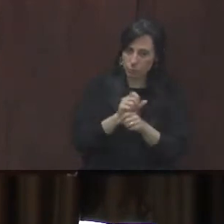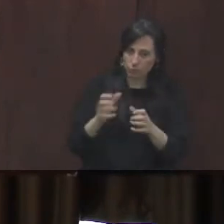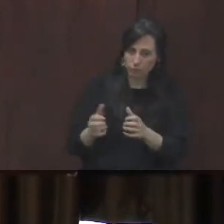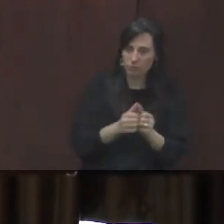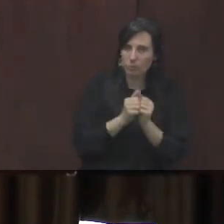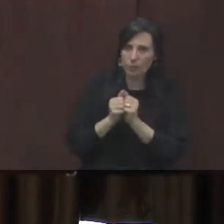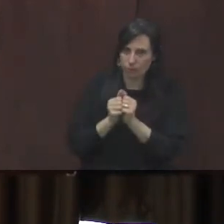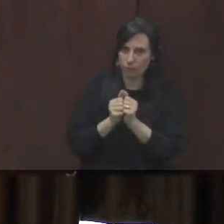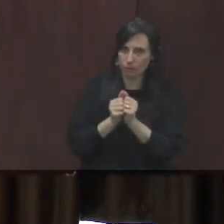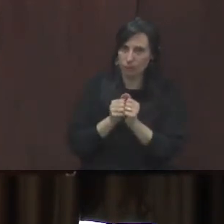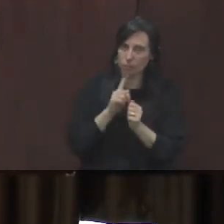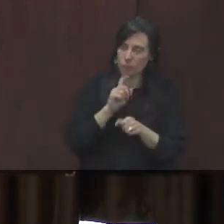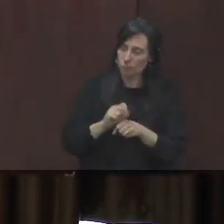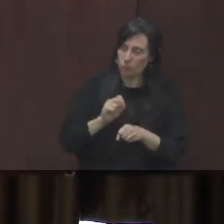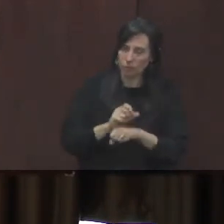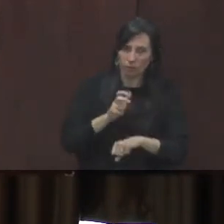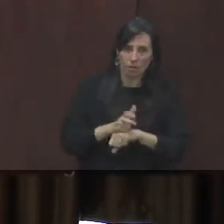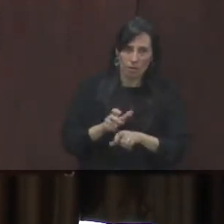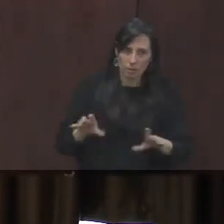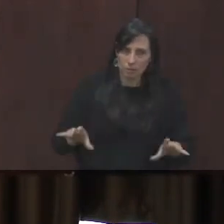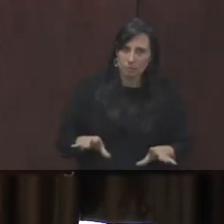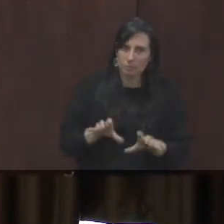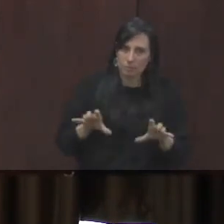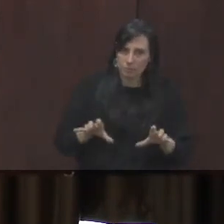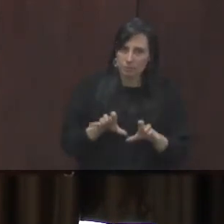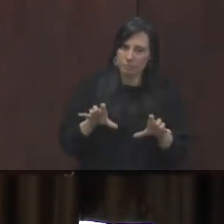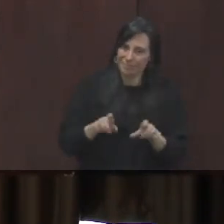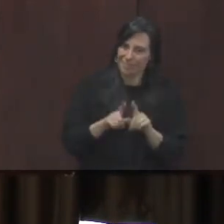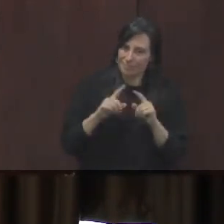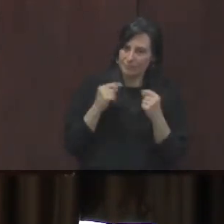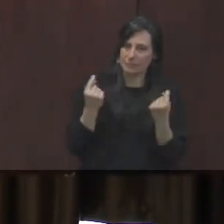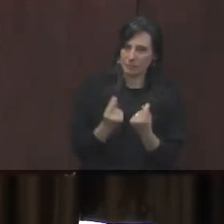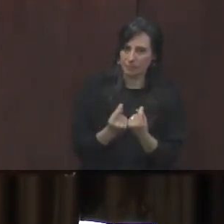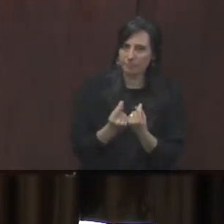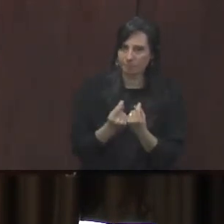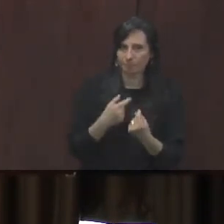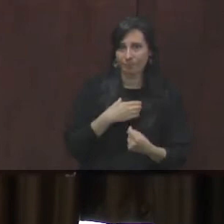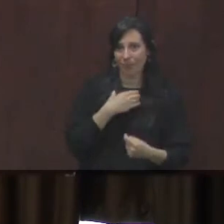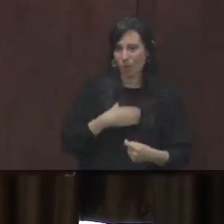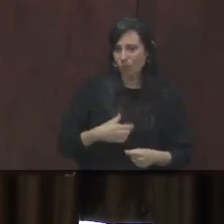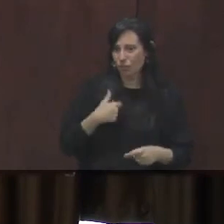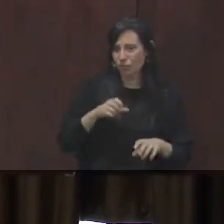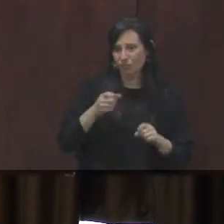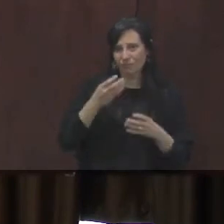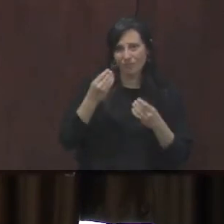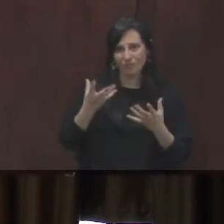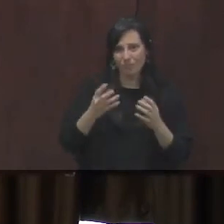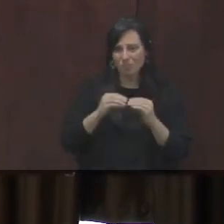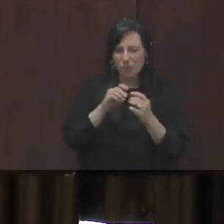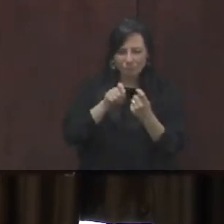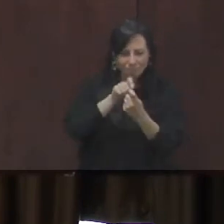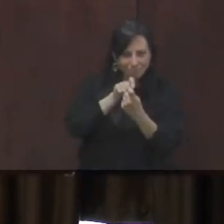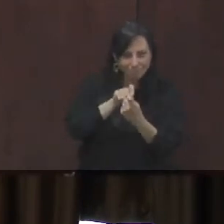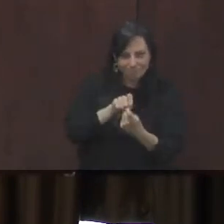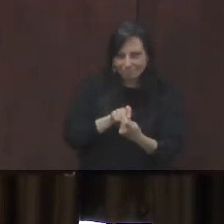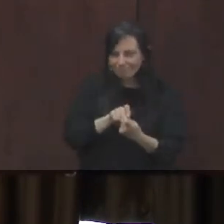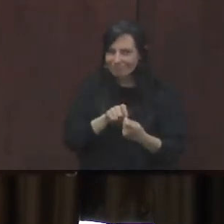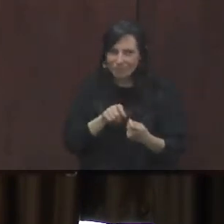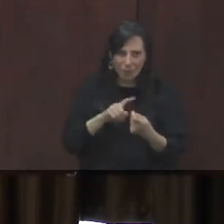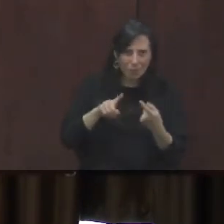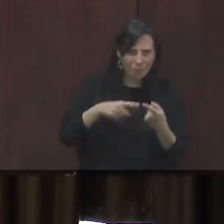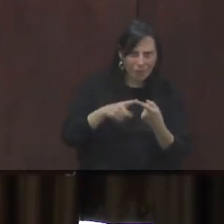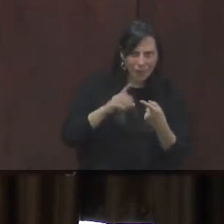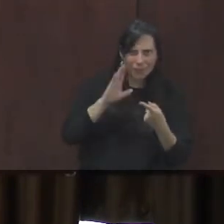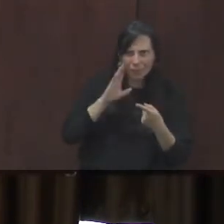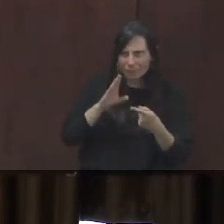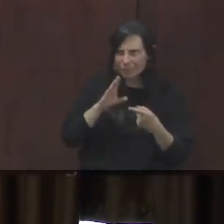working actively with the team to try to do that. I wish I could give you more details about what the slope of the curve looks like, when